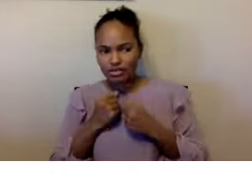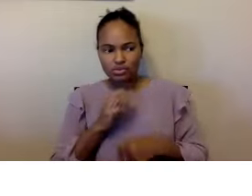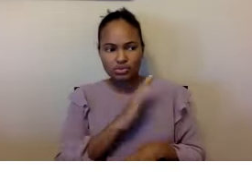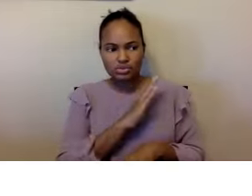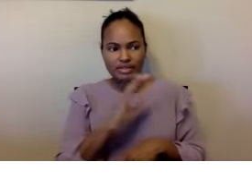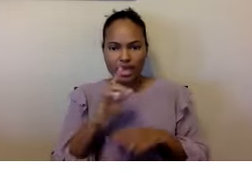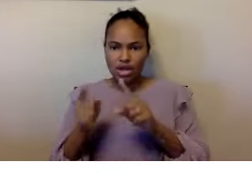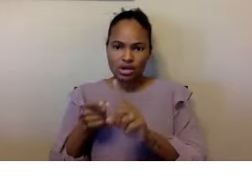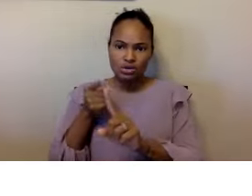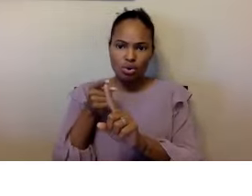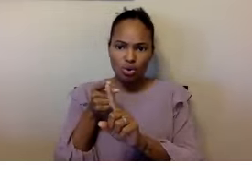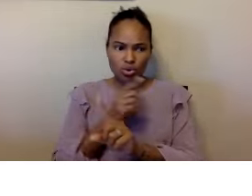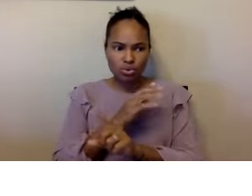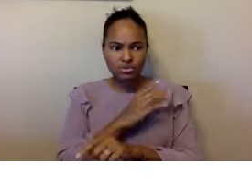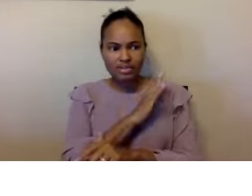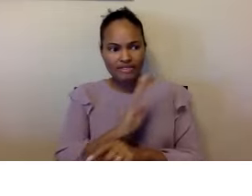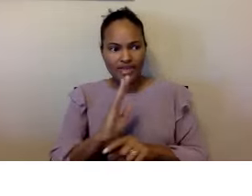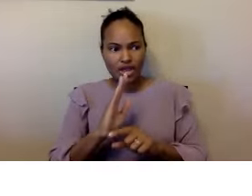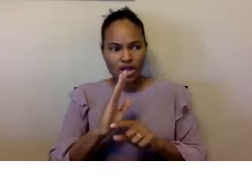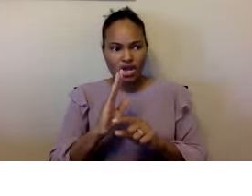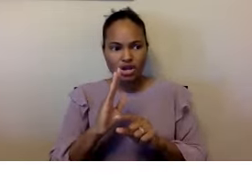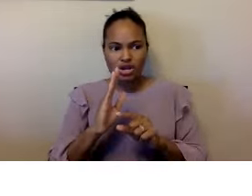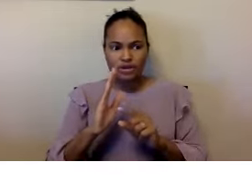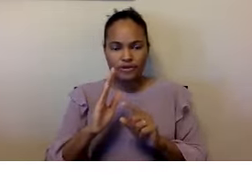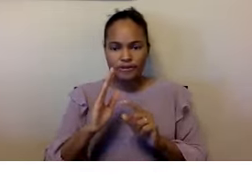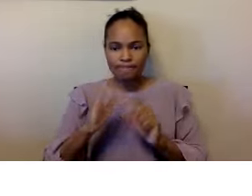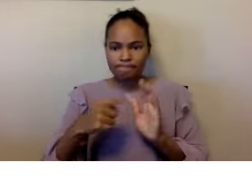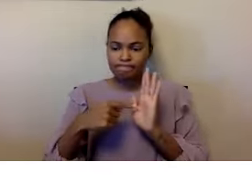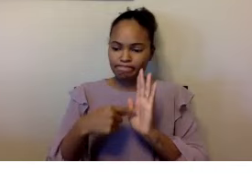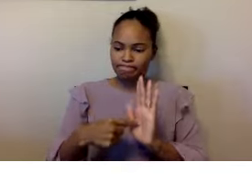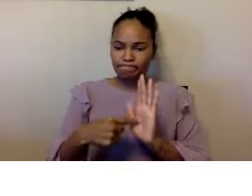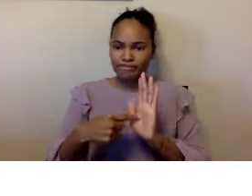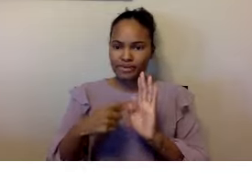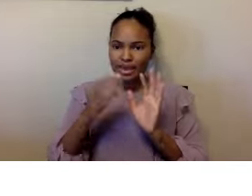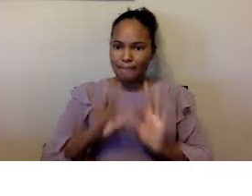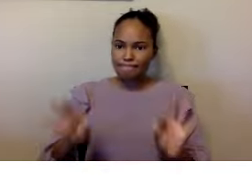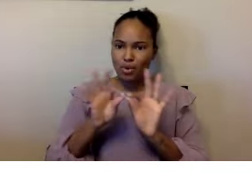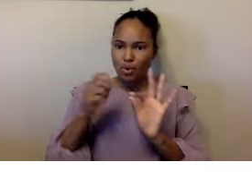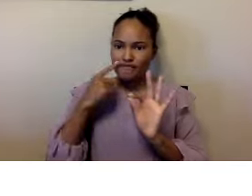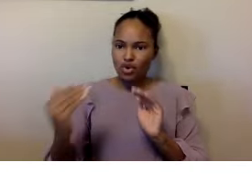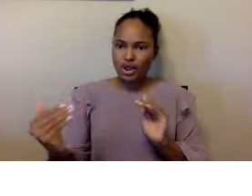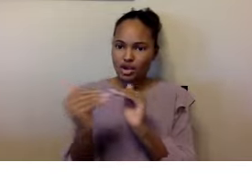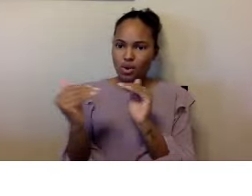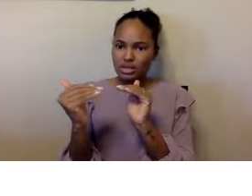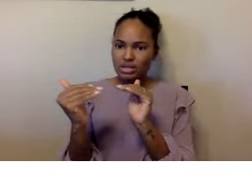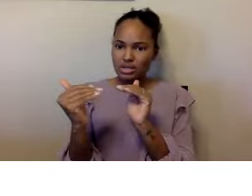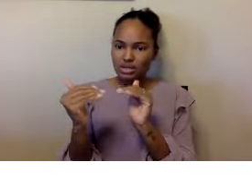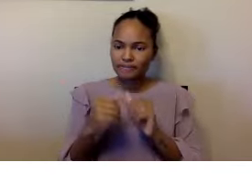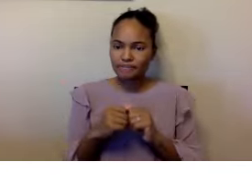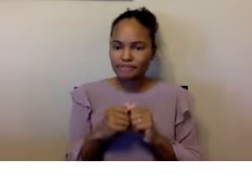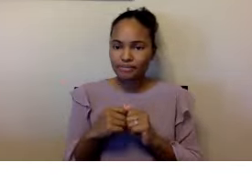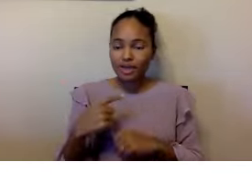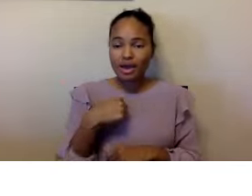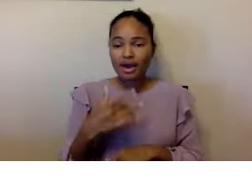the importance of equality. And I feel like our